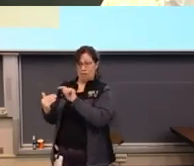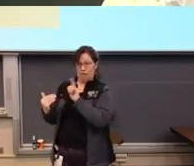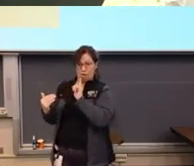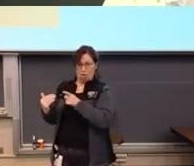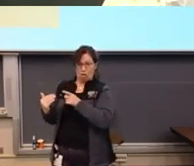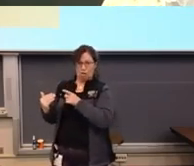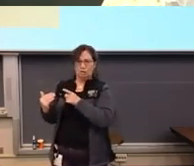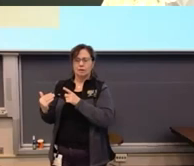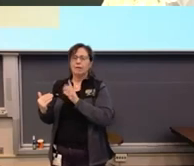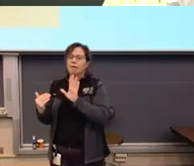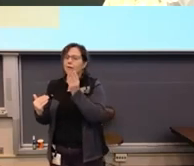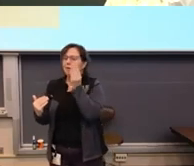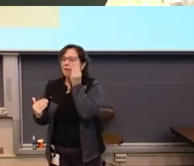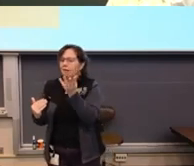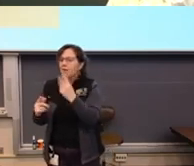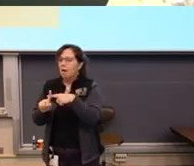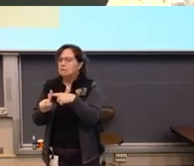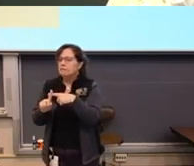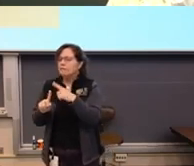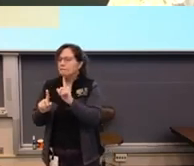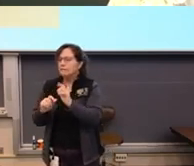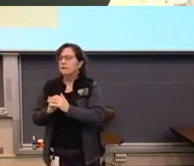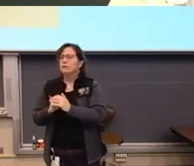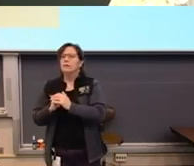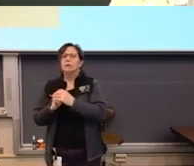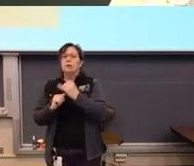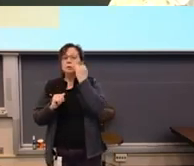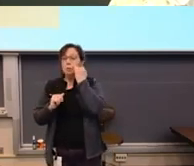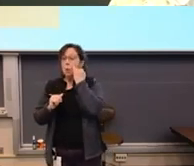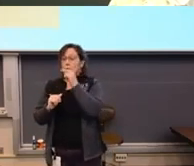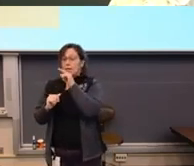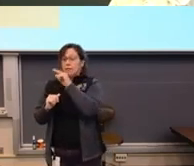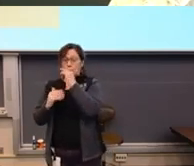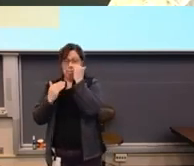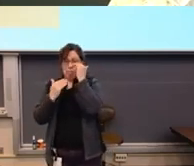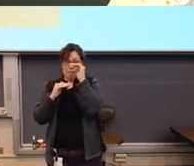On a positive note, if they have limited insight into